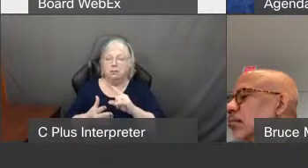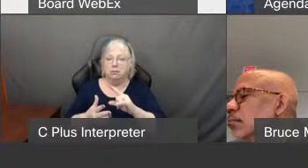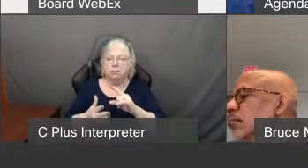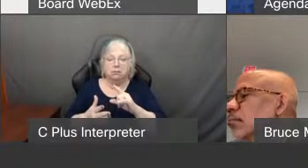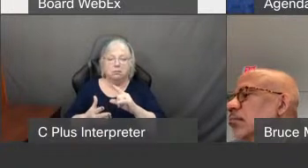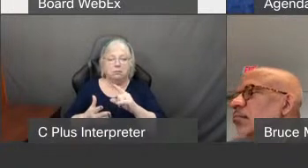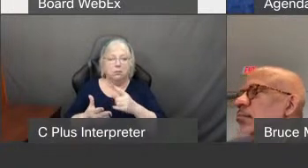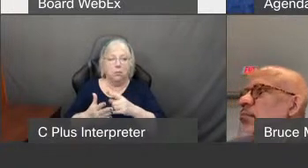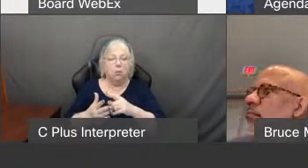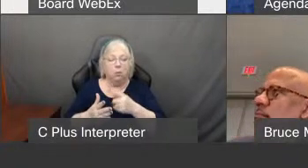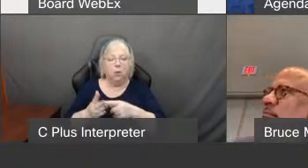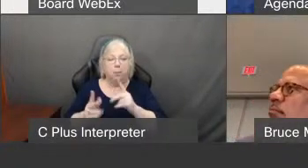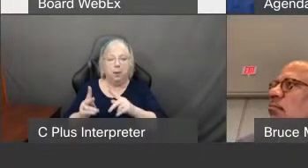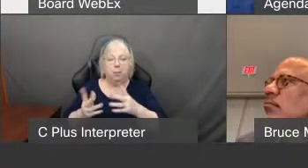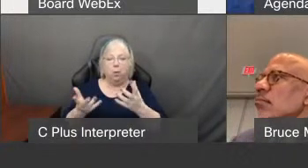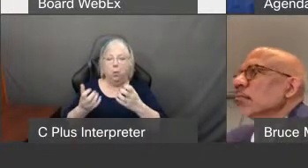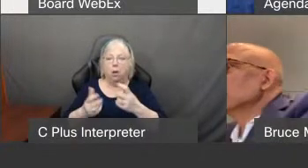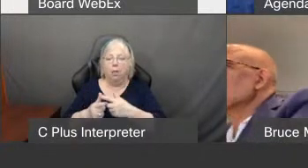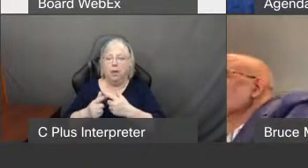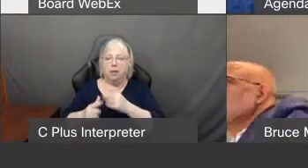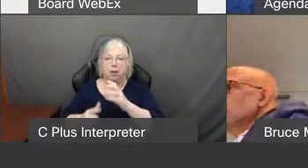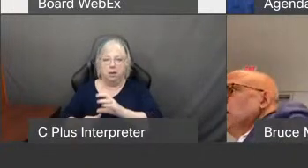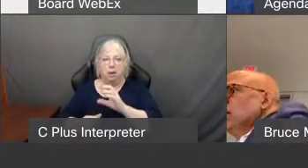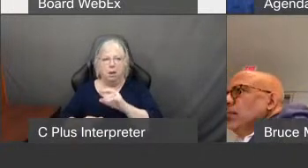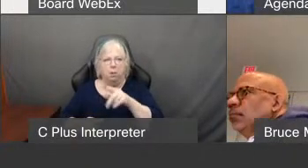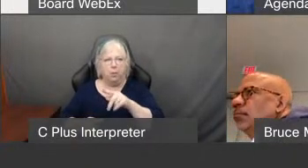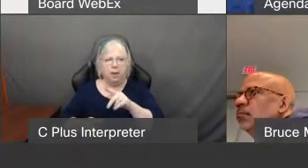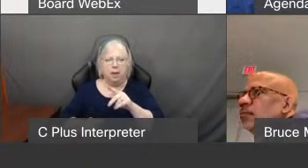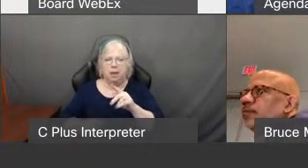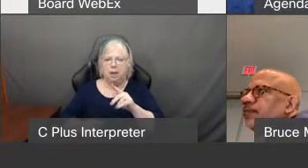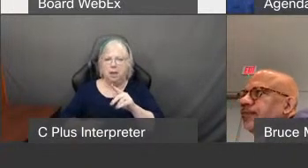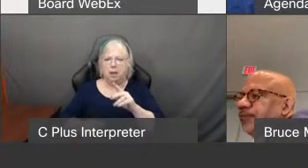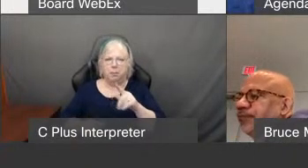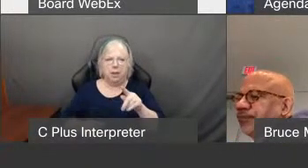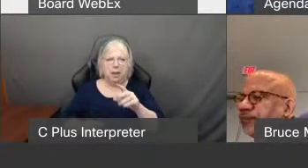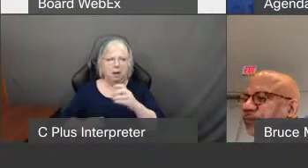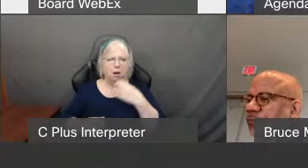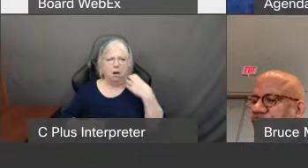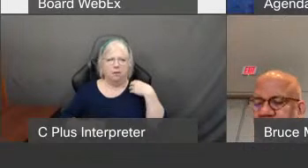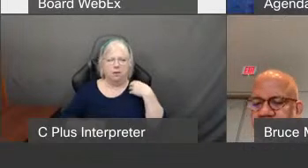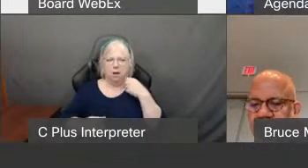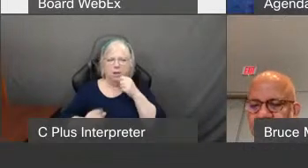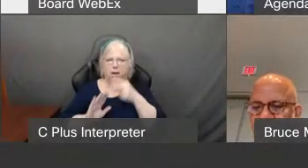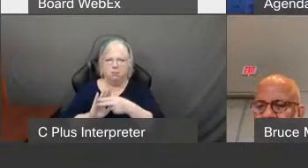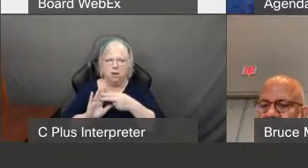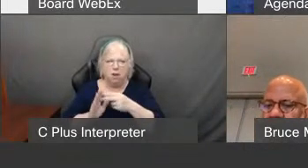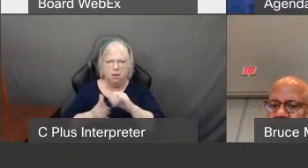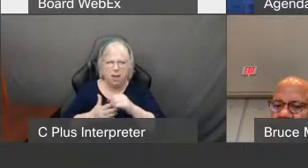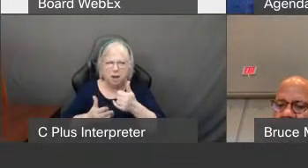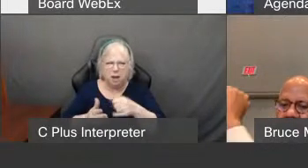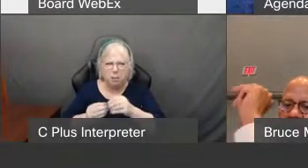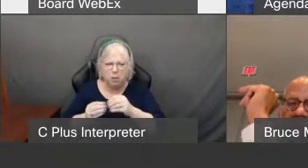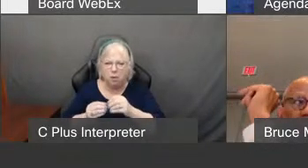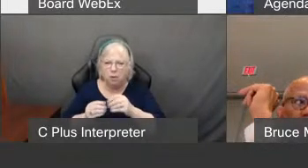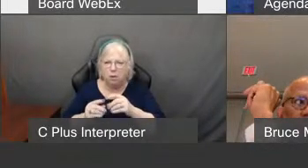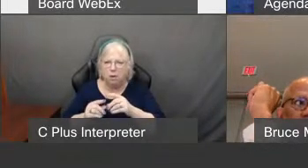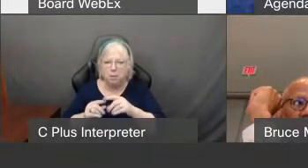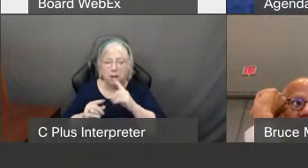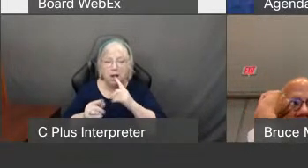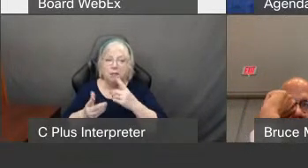COPP officers, which I think has been renamed. I don't think they call them COPP officers anymore. Is that right, Chief? Is Chief